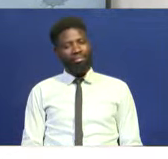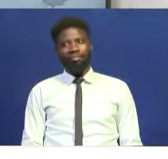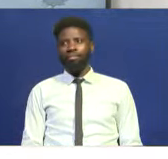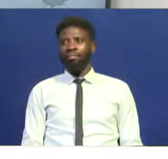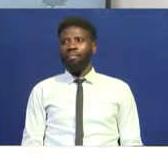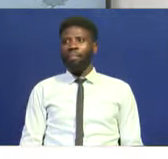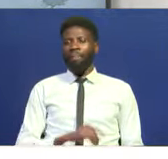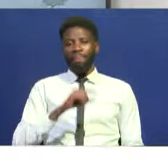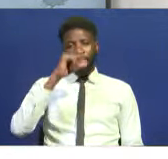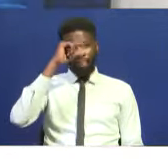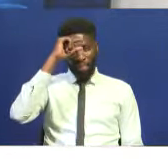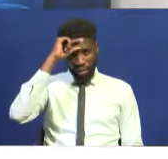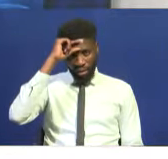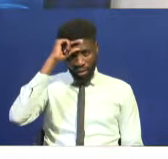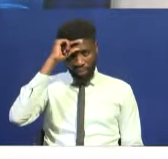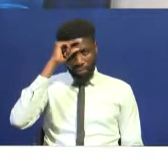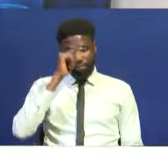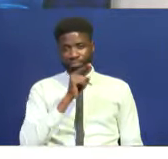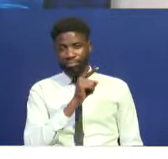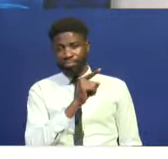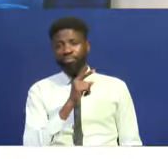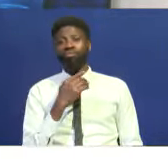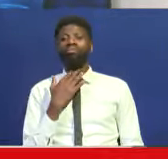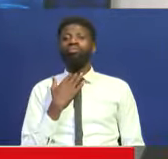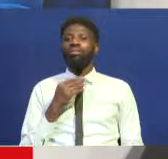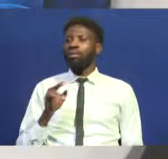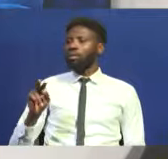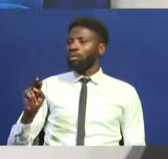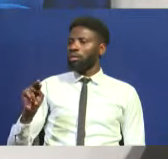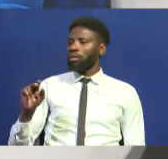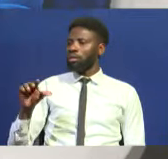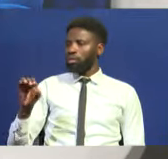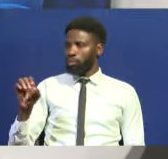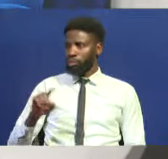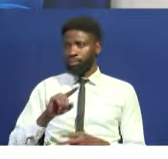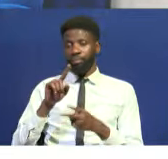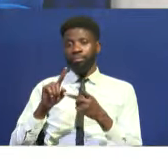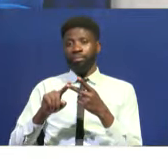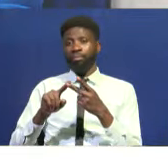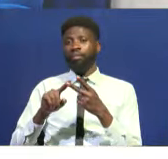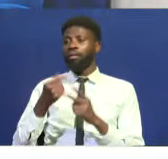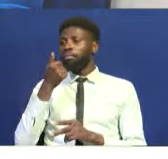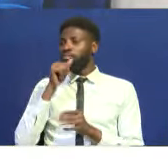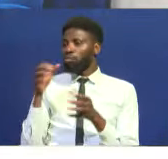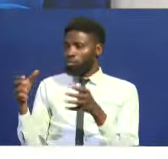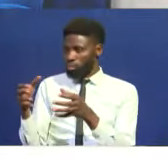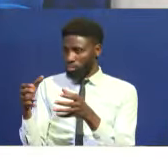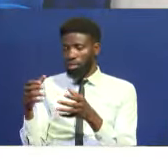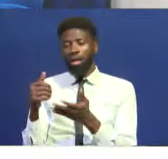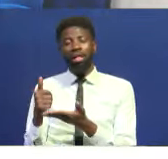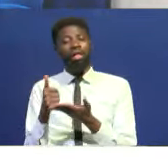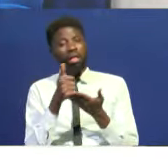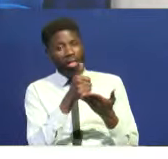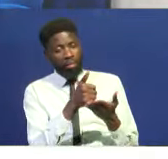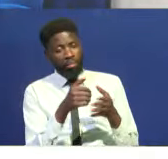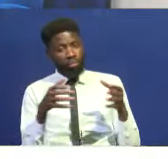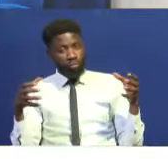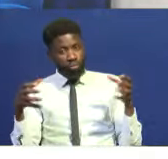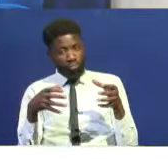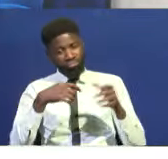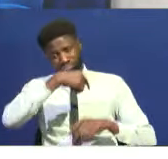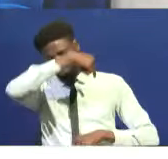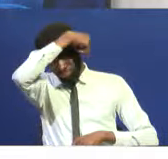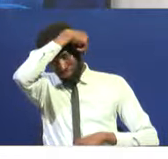The government will seek non-governmental organizations and private sector partnership to absorb graduates existing institutions of high